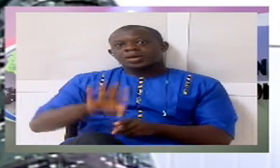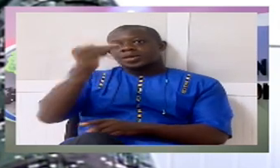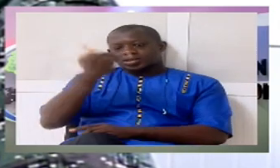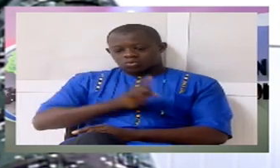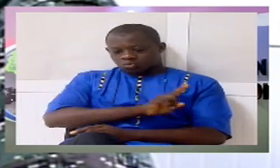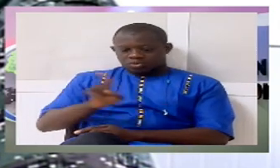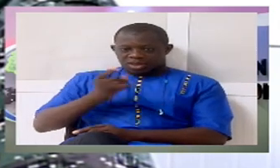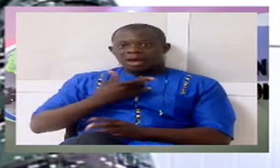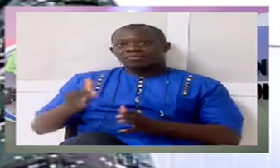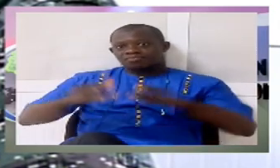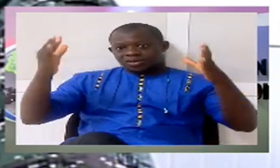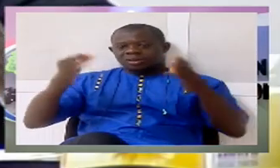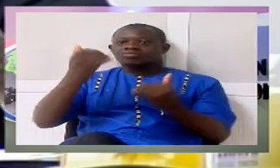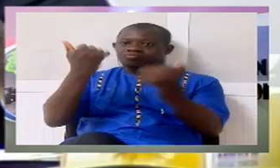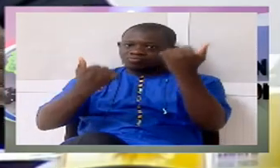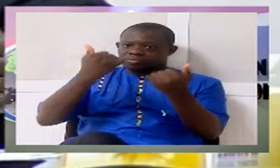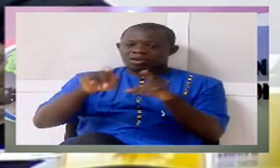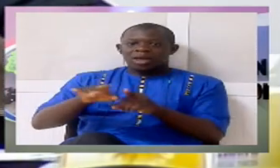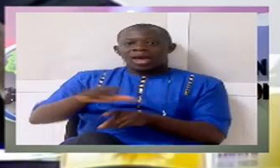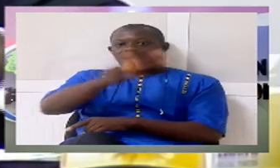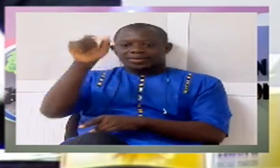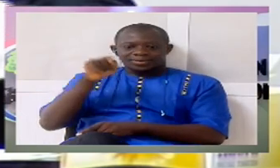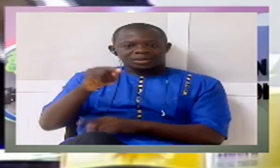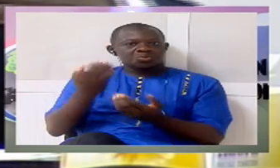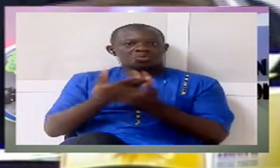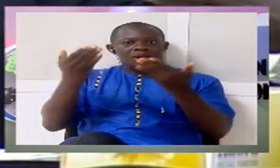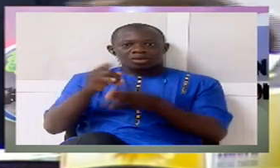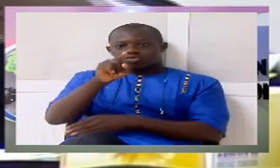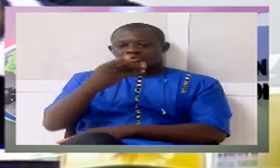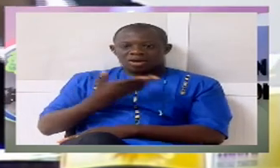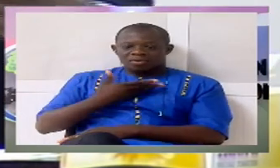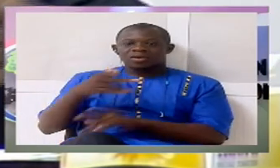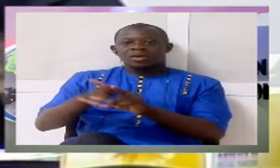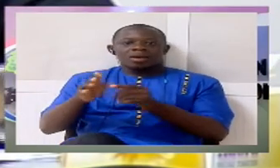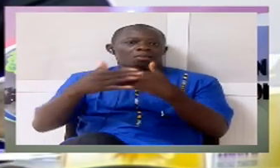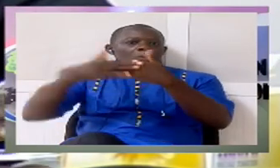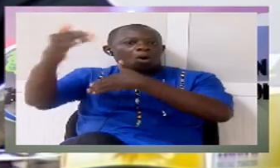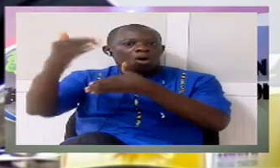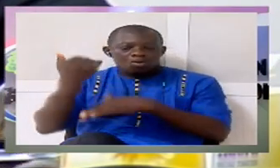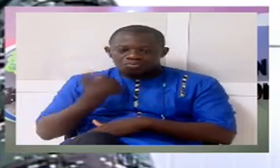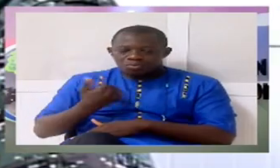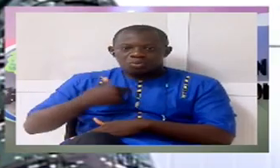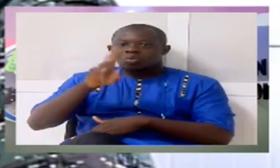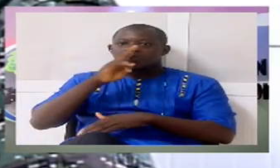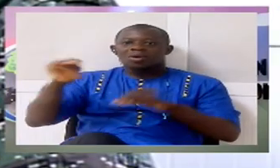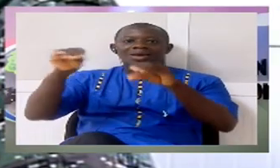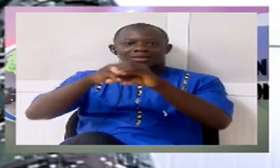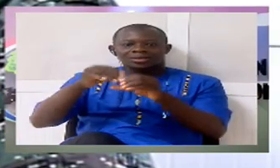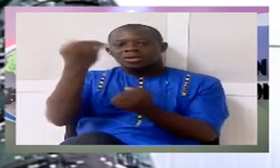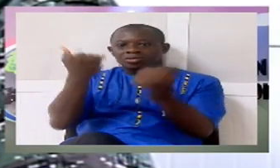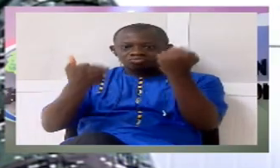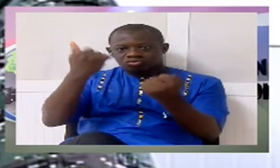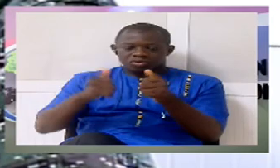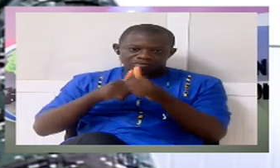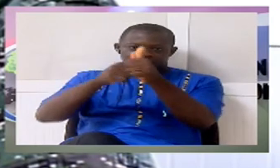Yes, we had huge vehicles. And that was the reason why you had that number of personnel. Lolu motaxon na ngeen